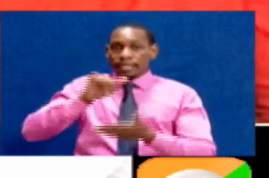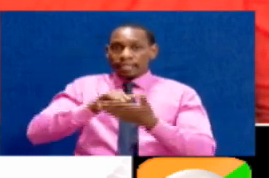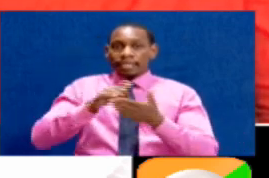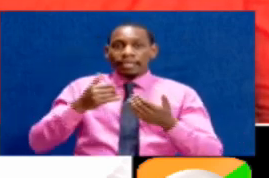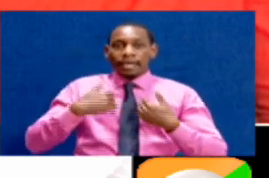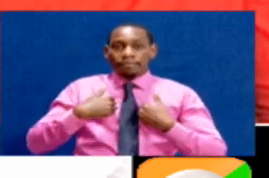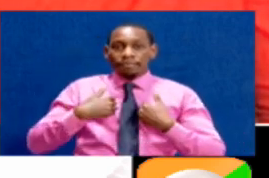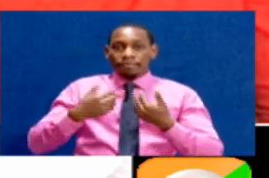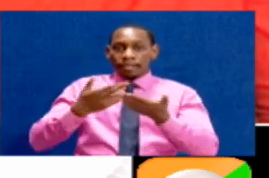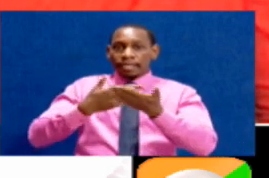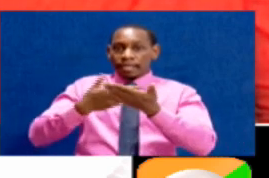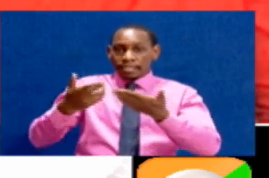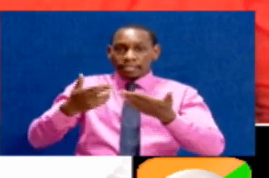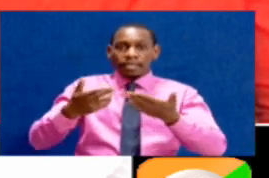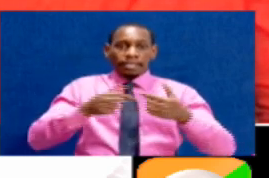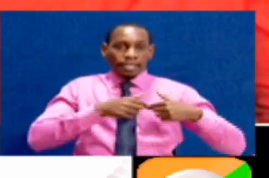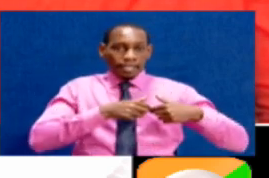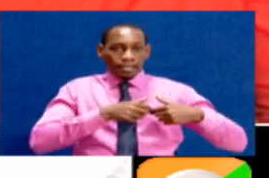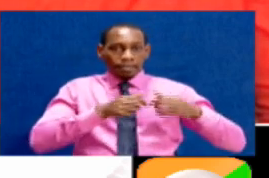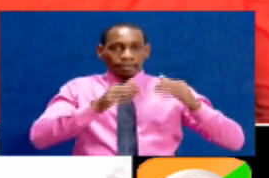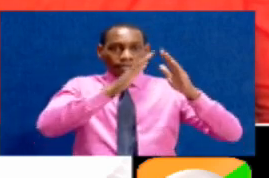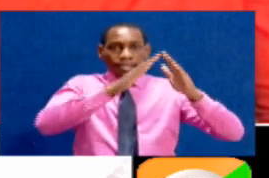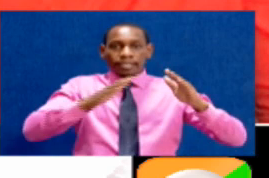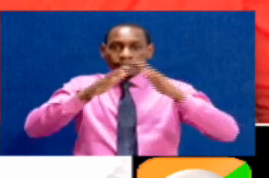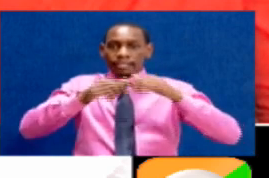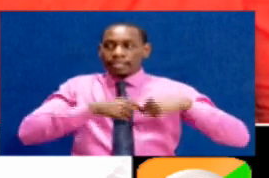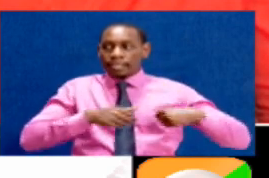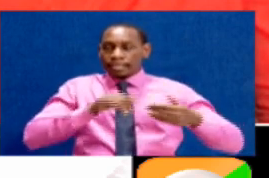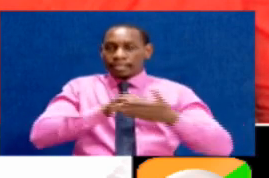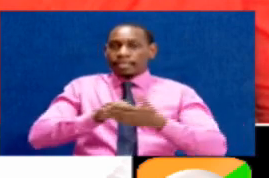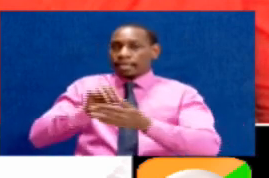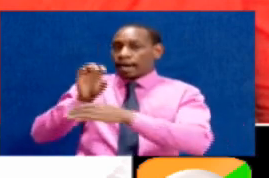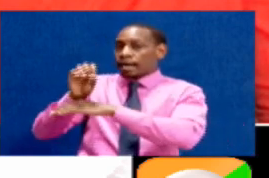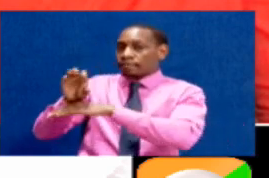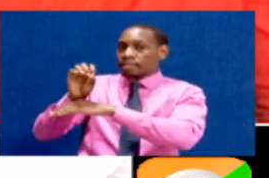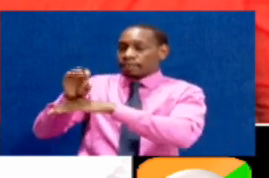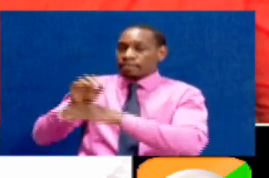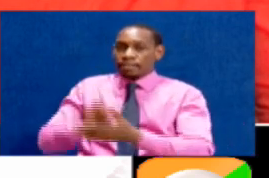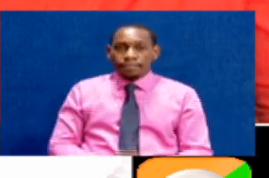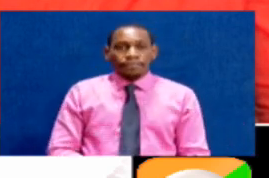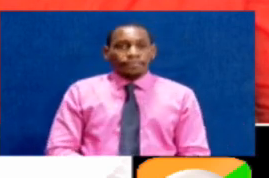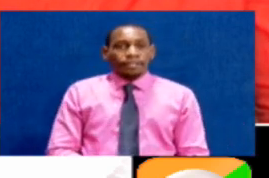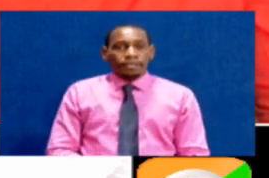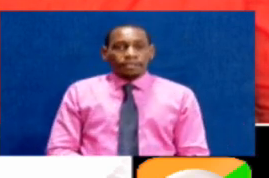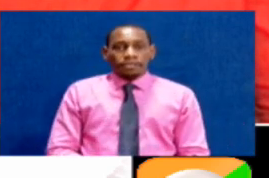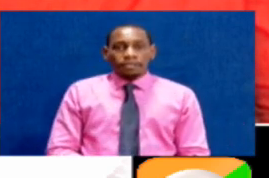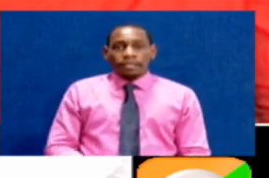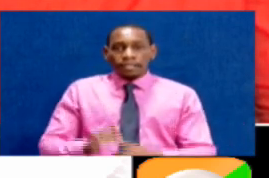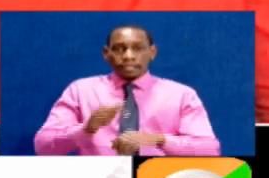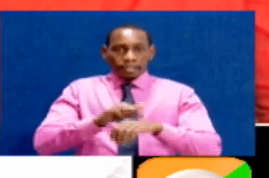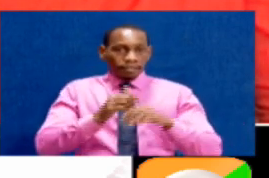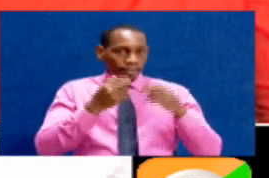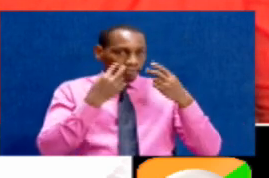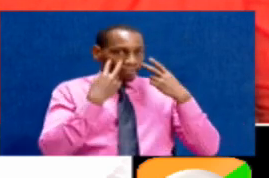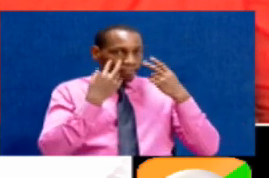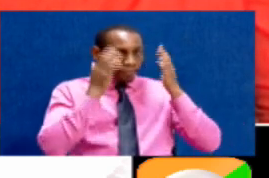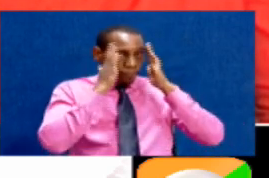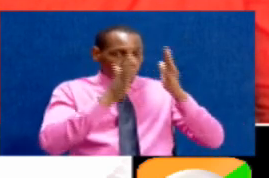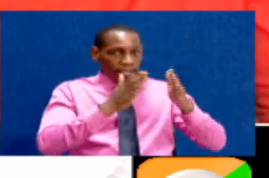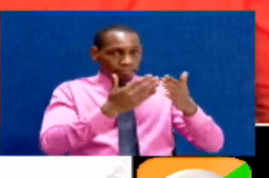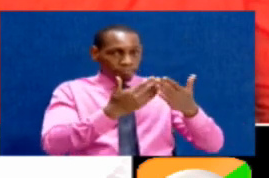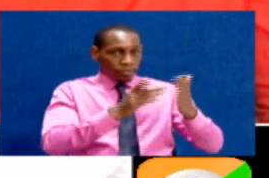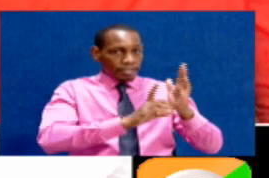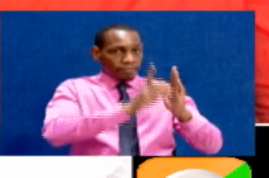a proper registered estate agent who will give you advice and who is selling the property. When you're looking at such developments, you also want